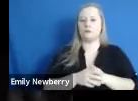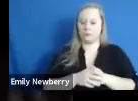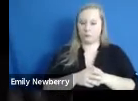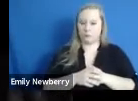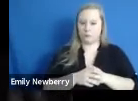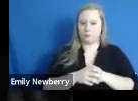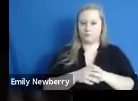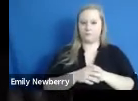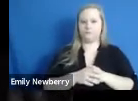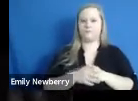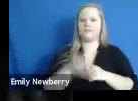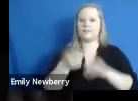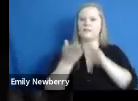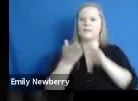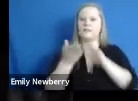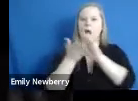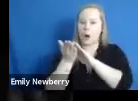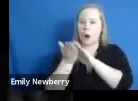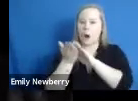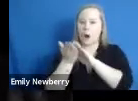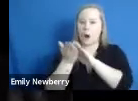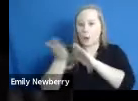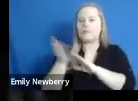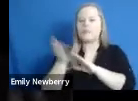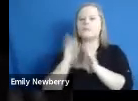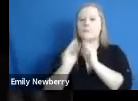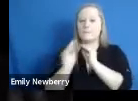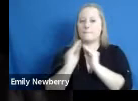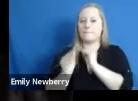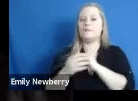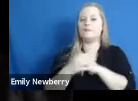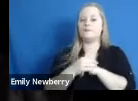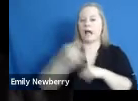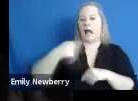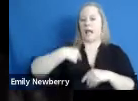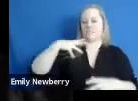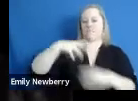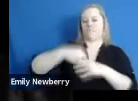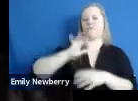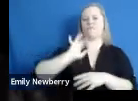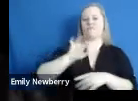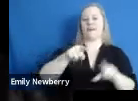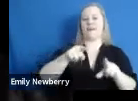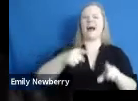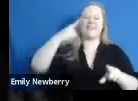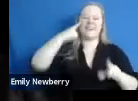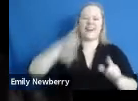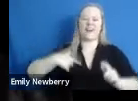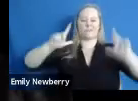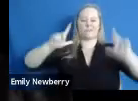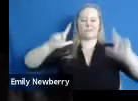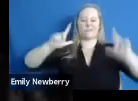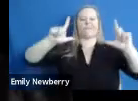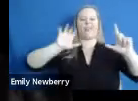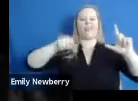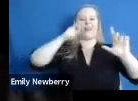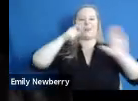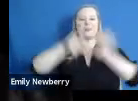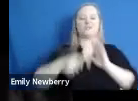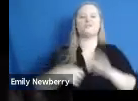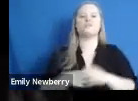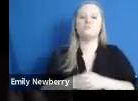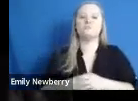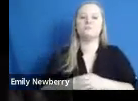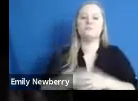This is the operation and maintenance. This is the department I'm part of. I'm probably actually the guy taking the picture. The siphon pipe, I think,